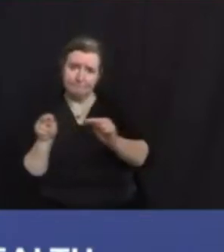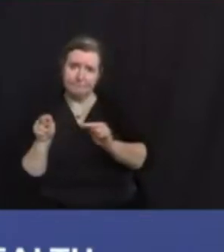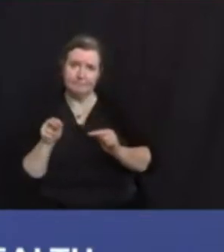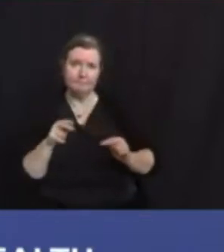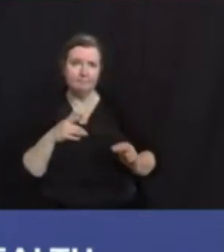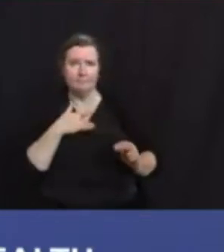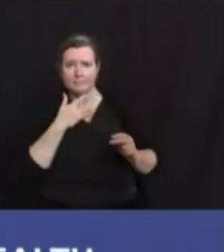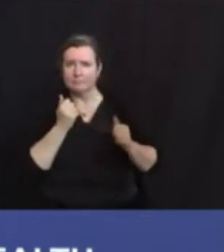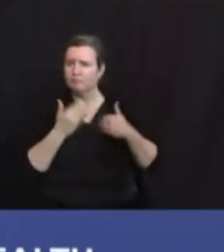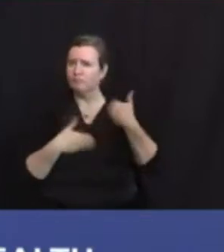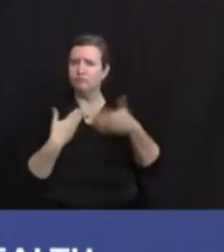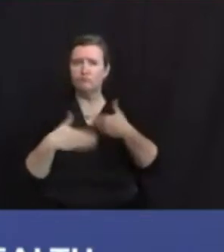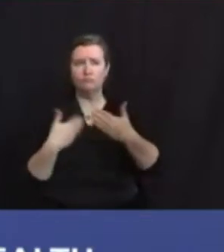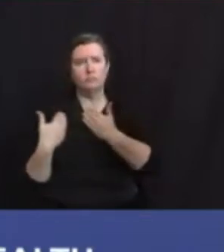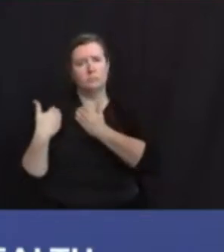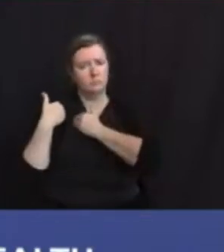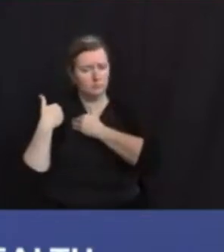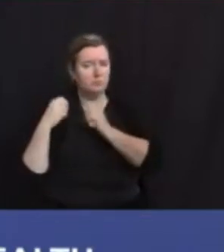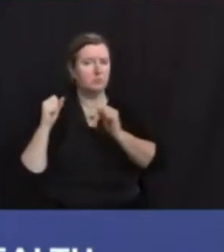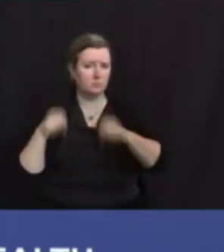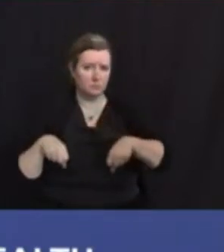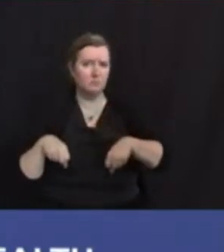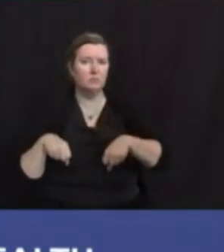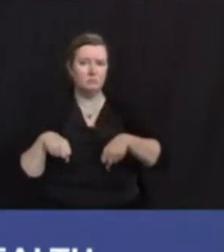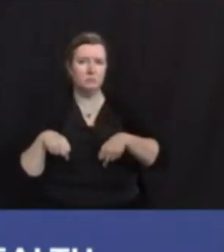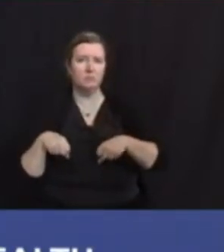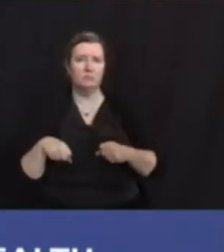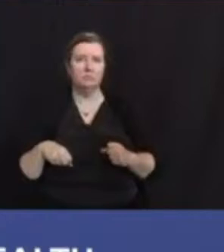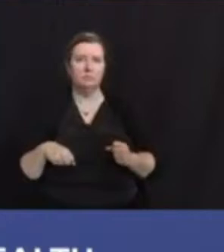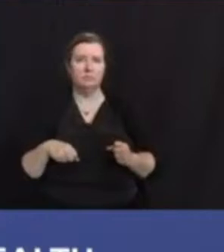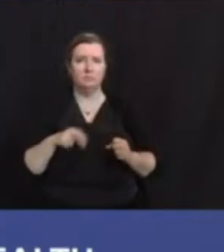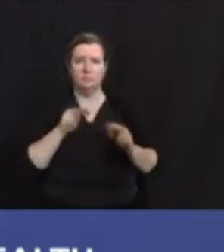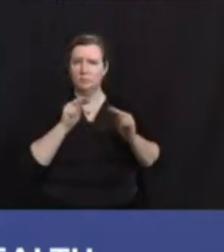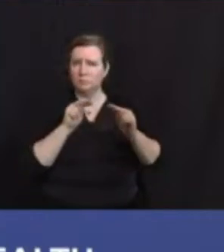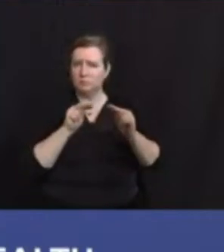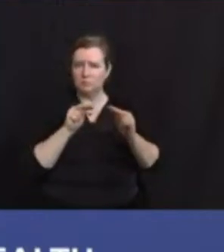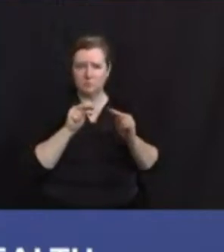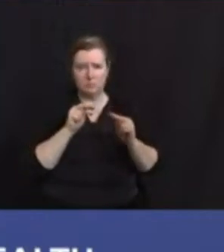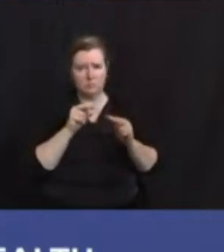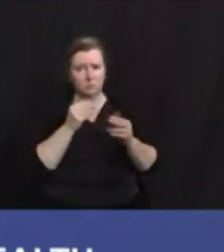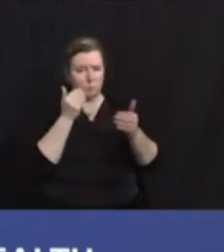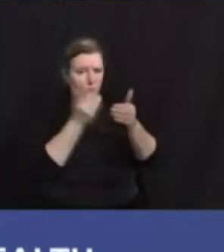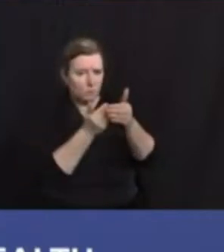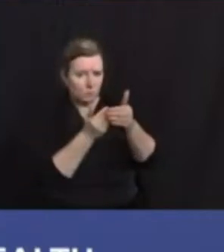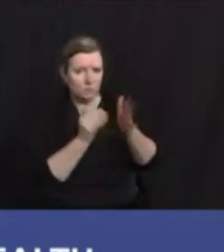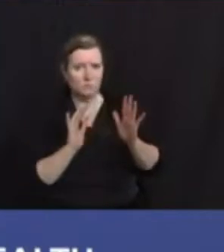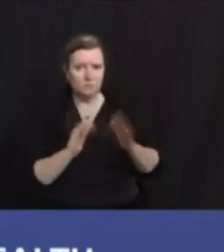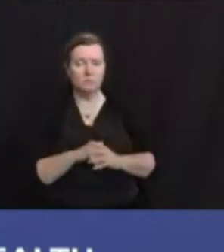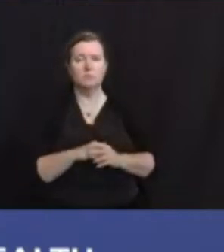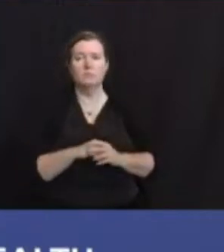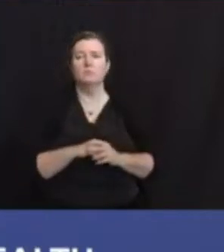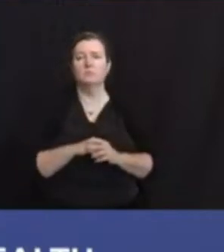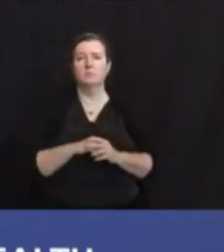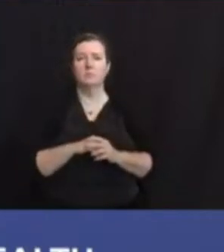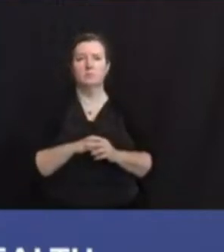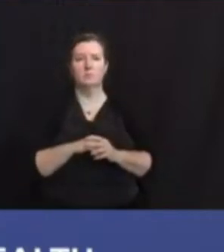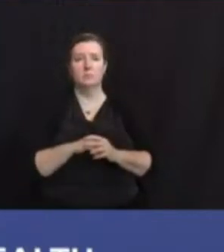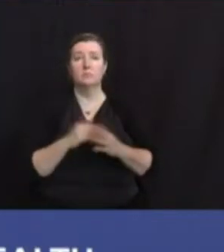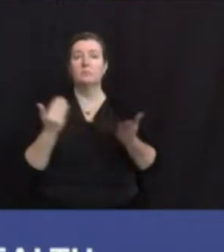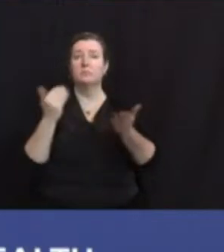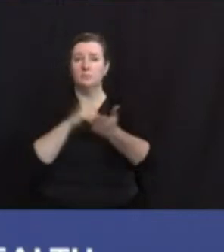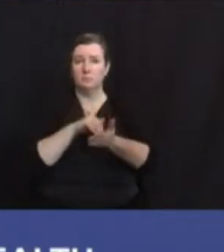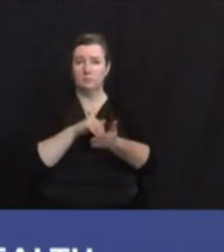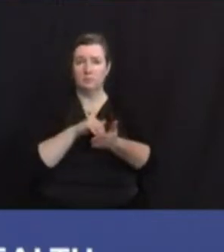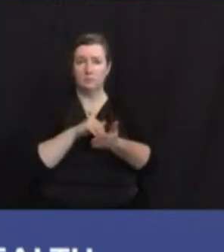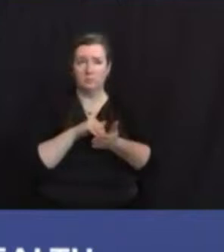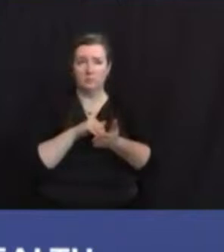responsibly. And obviously, we're going to watch it very, very closely. I'll repeat, we may have been the last state in the